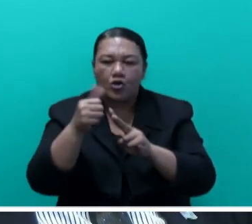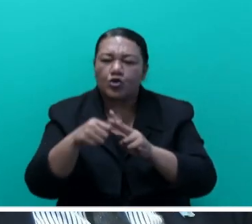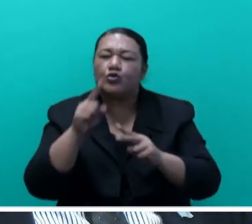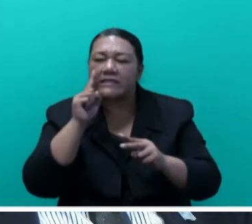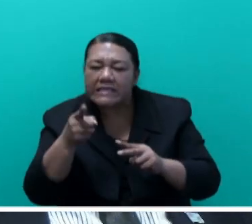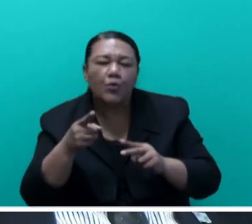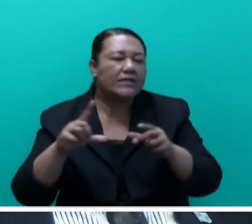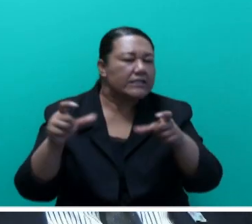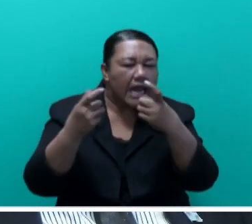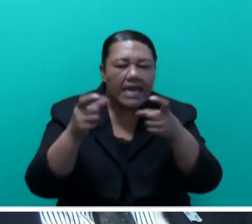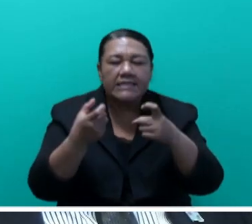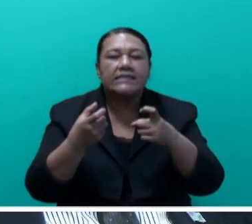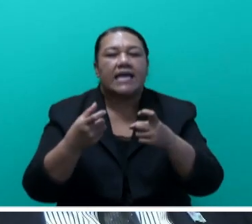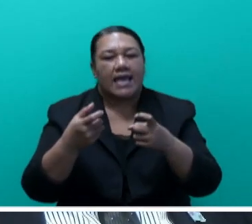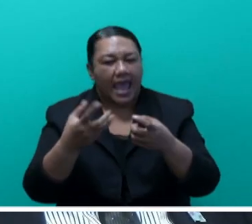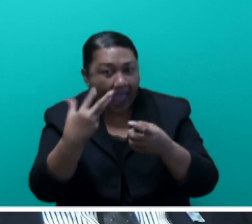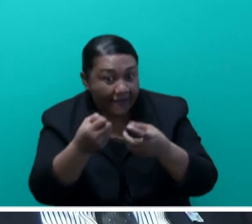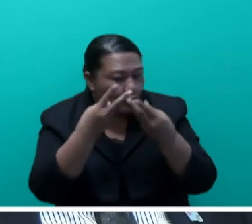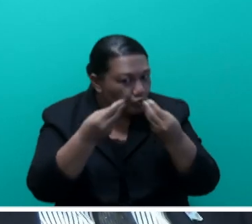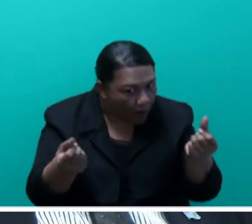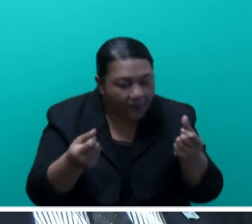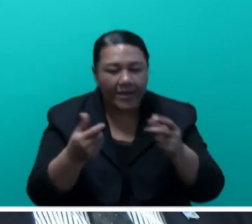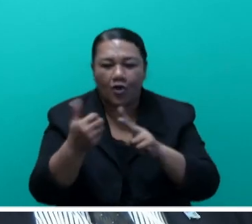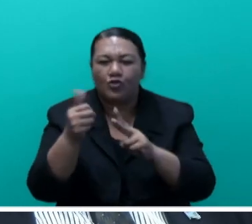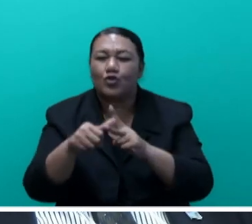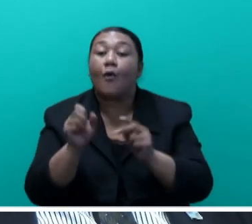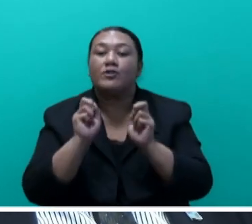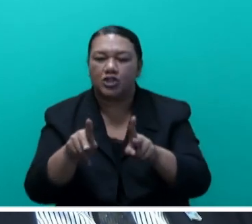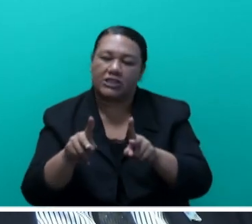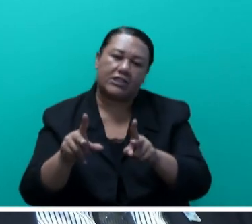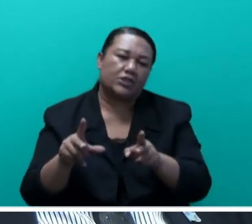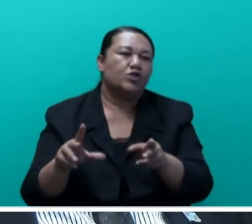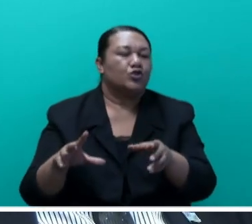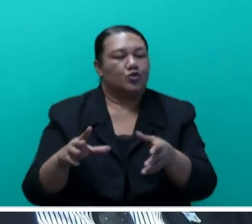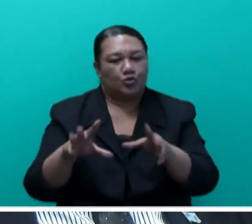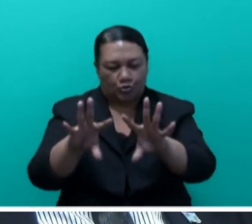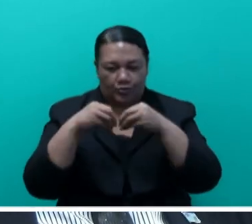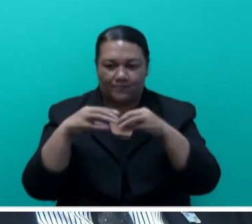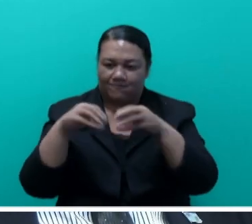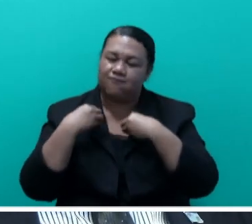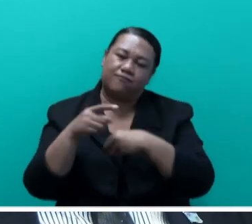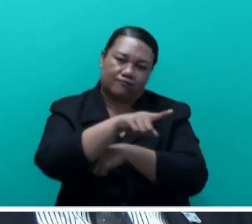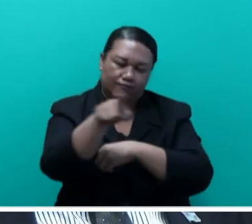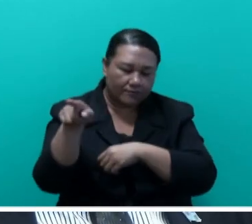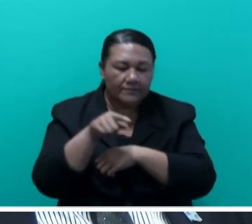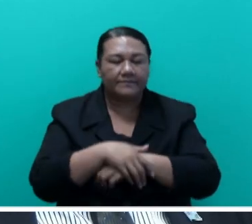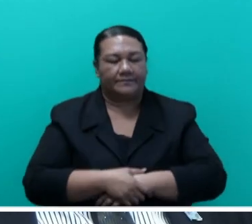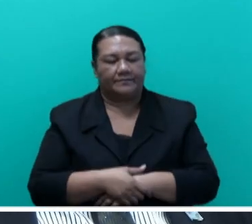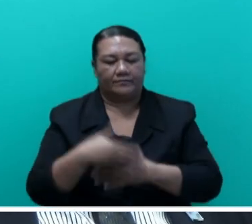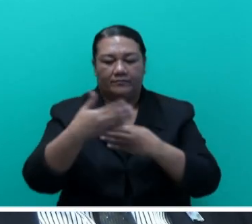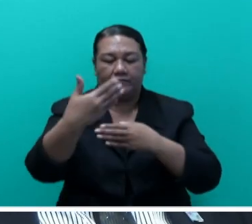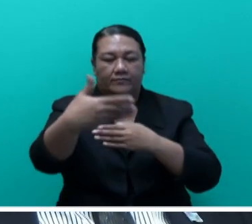and opportunities that lie before us. With the significance of the National Sports, Recreation